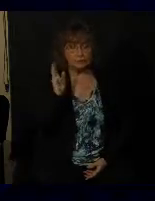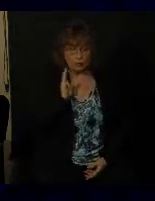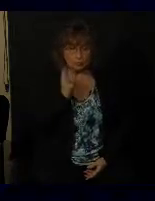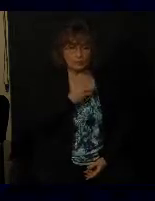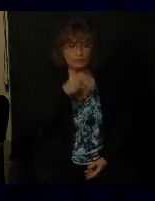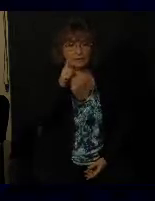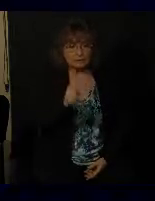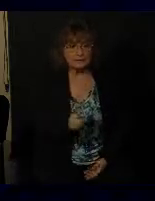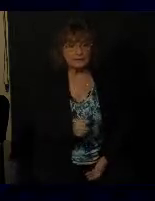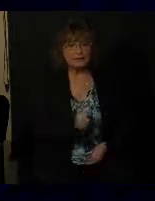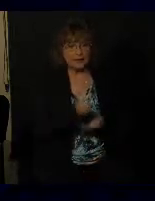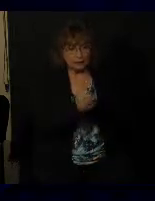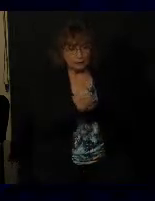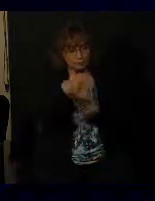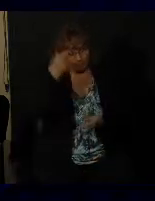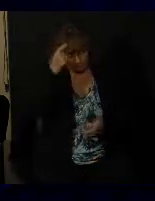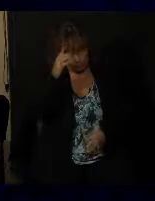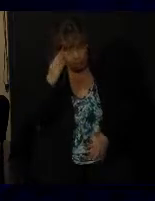Can I tell you something?